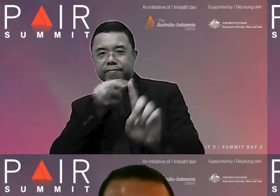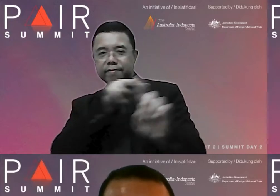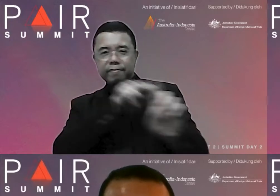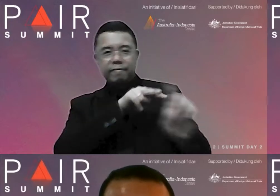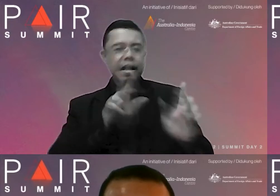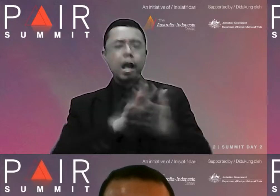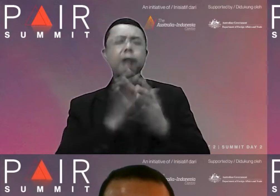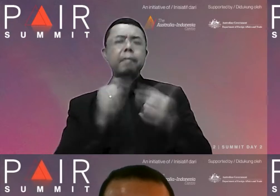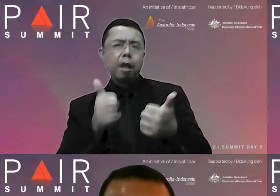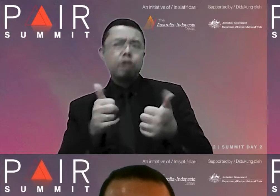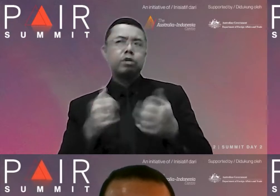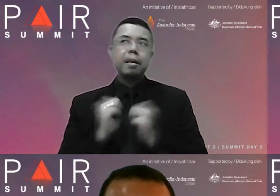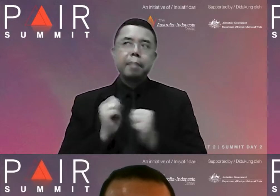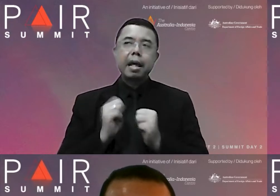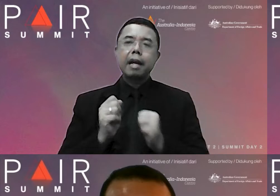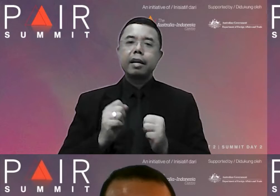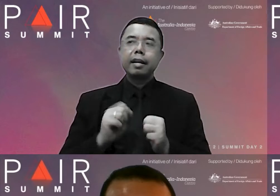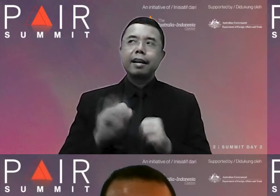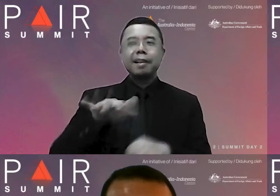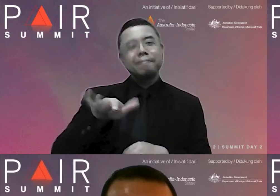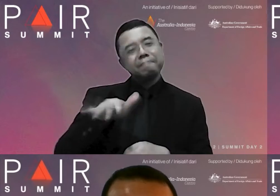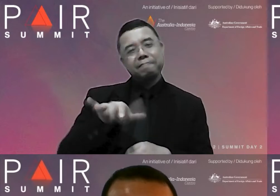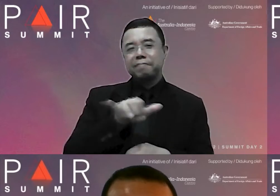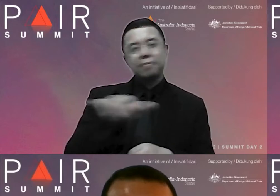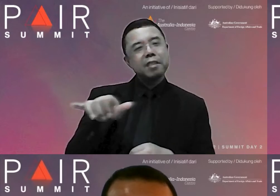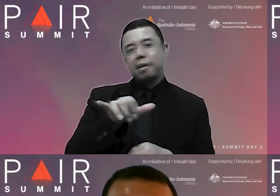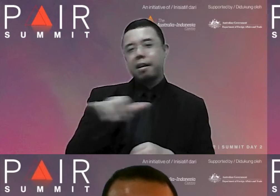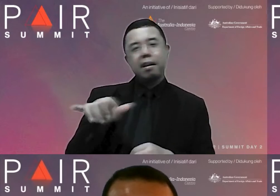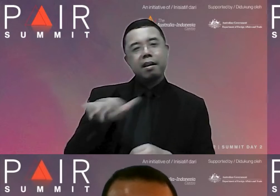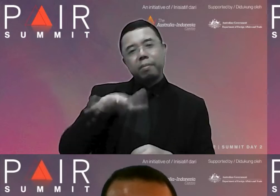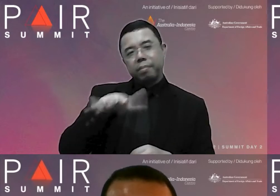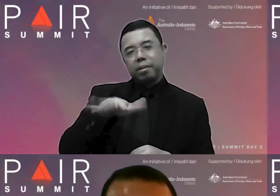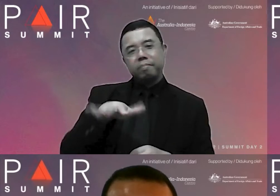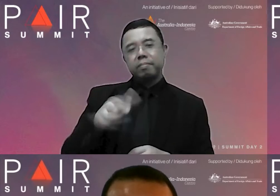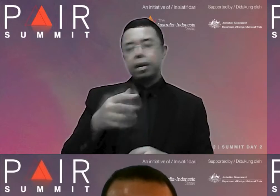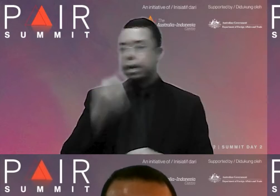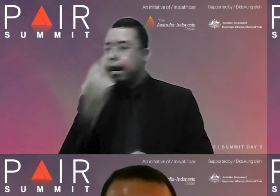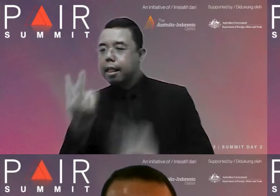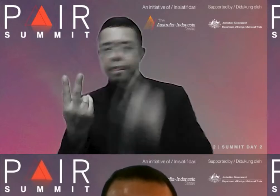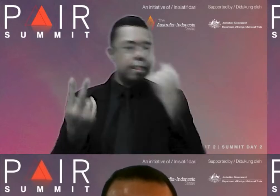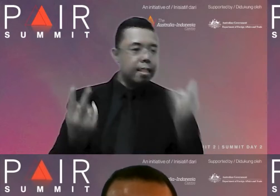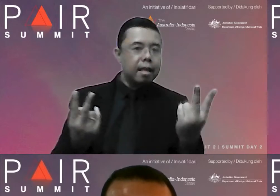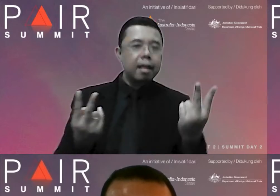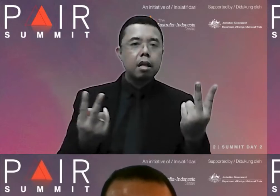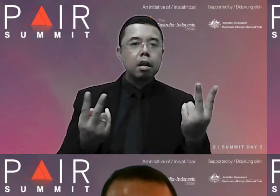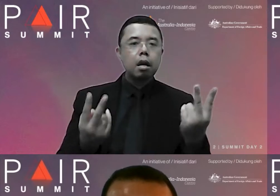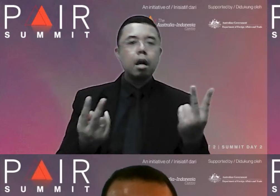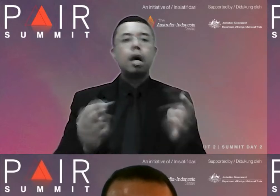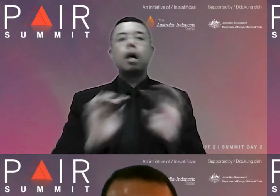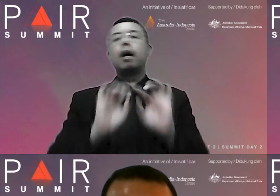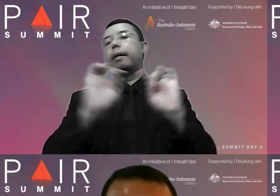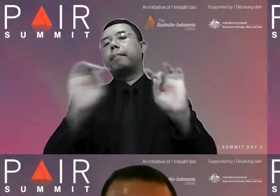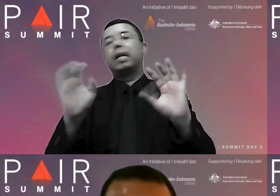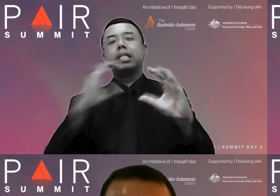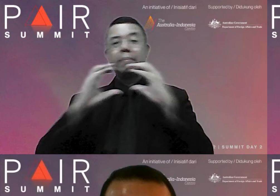some ways. What we find really is the complexity of communication and gaining compliance. It's not